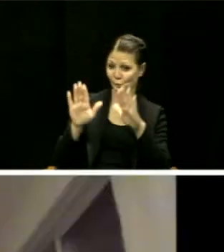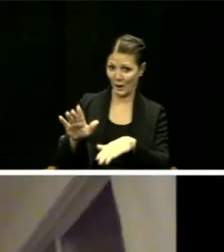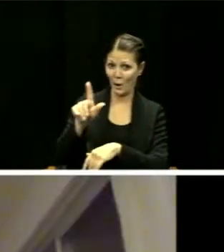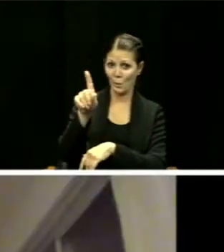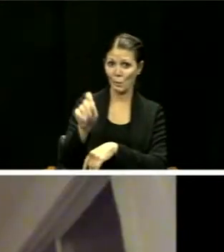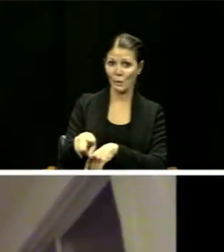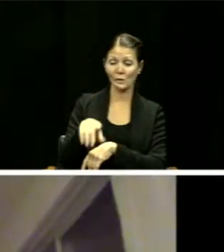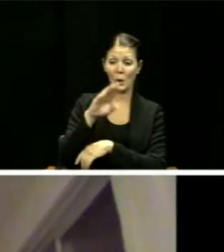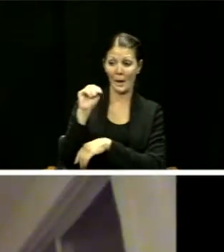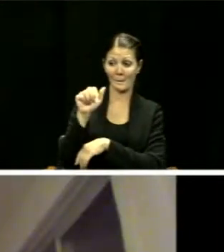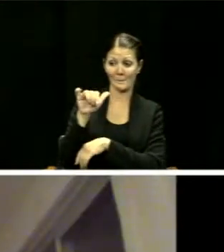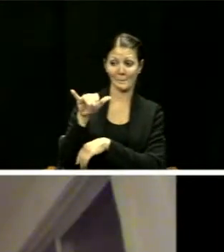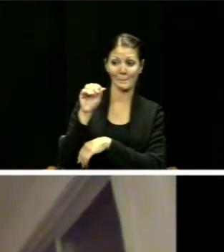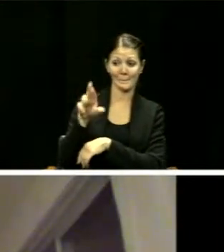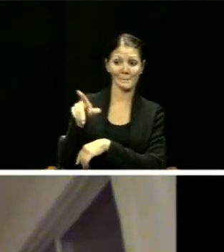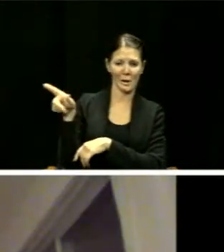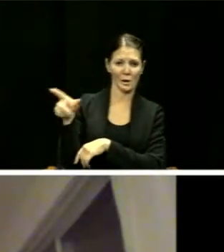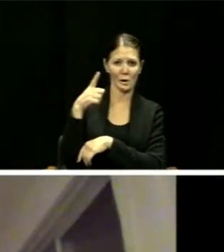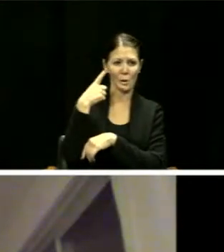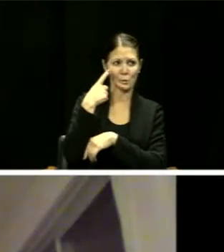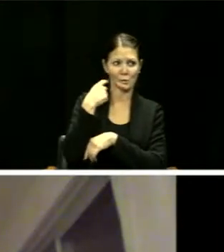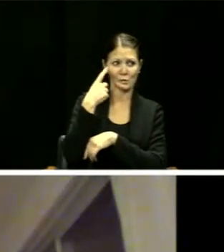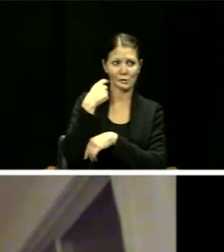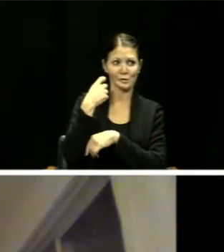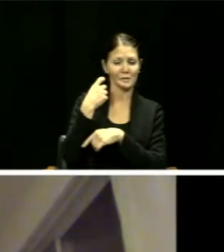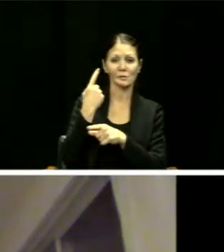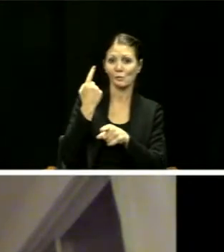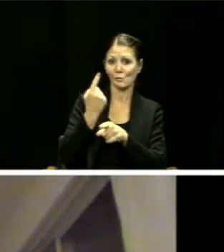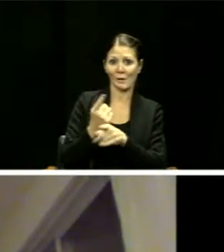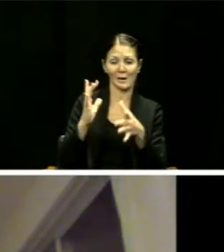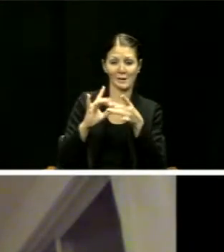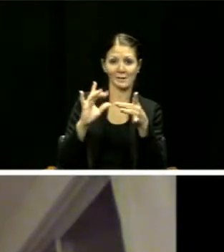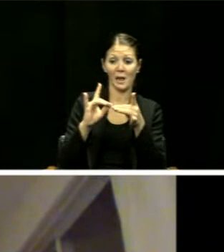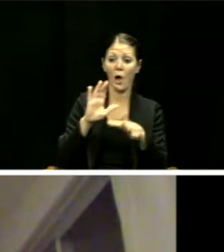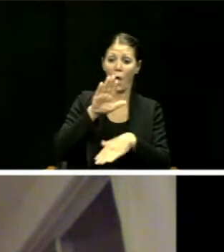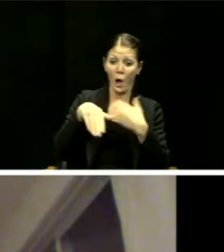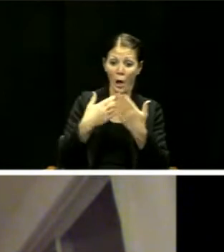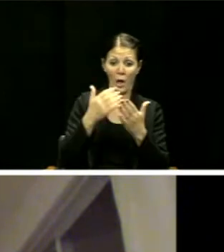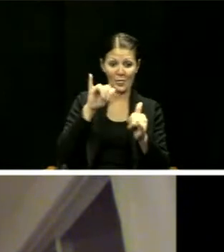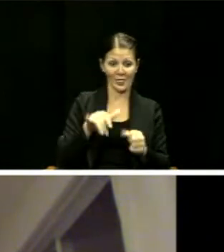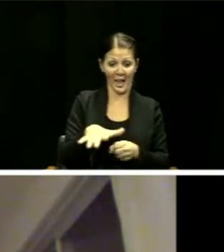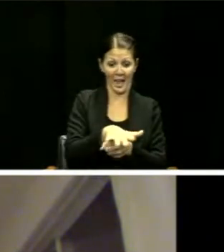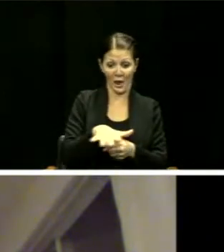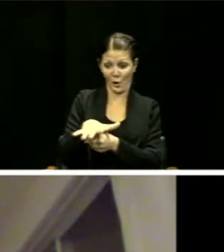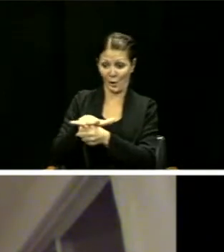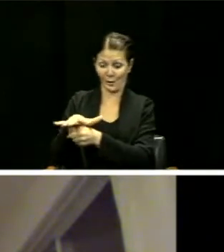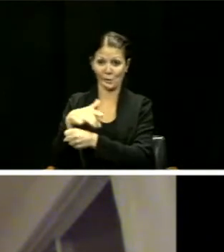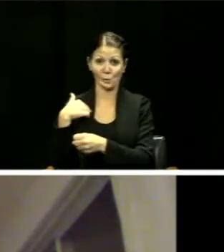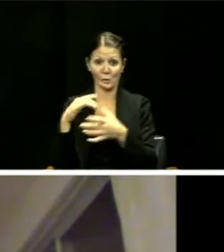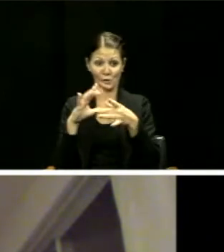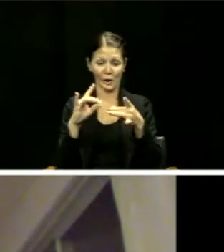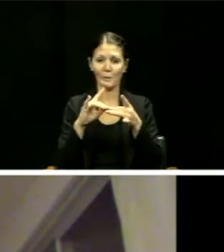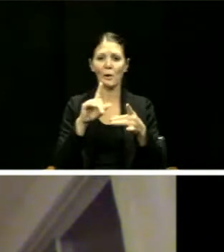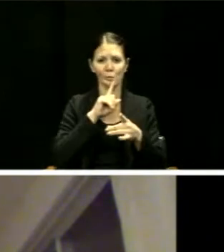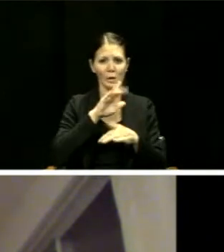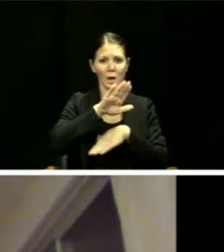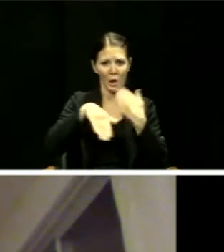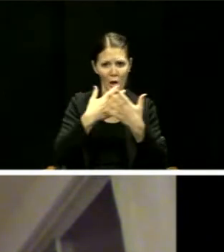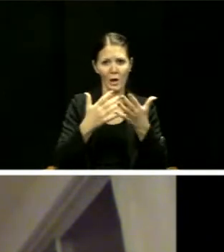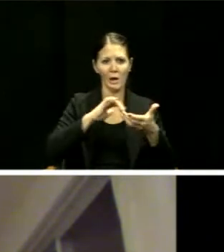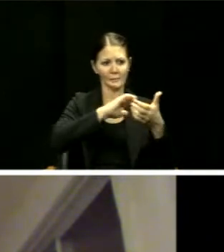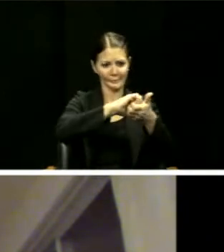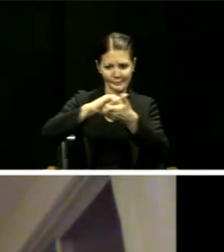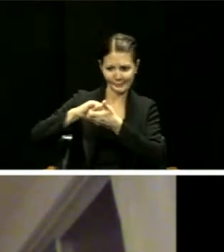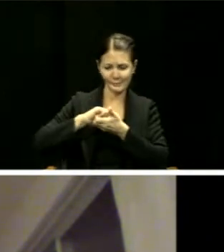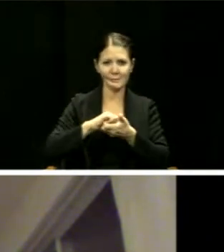Mayor Cantor actually had that right on, where all of these areas that we mentioned are interrelated. So there was the 3